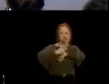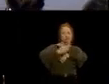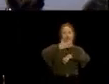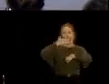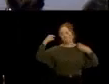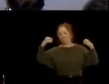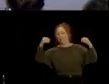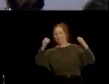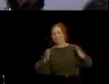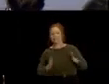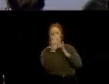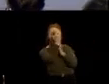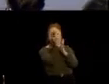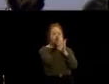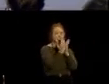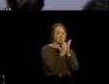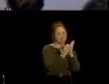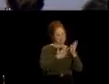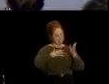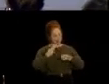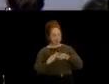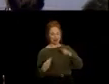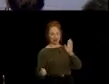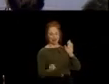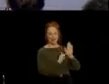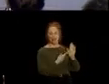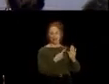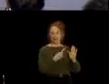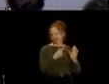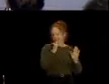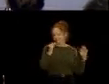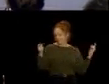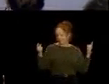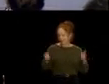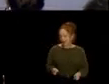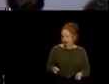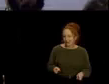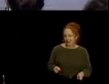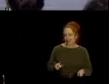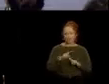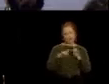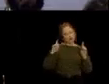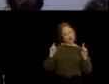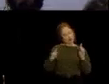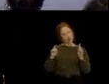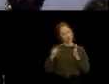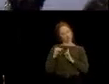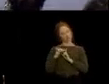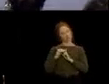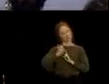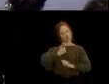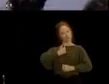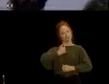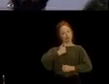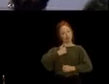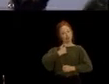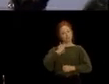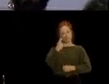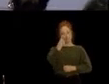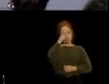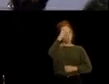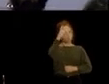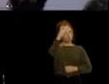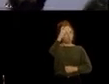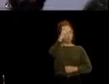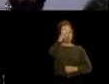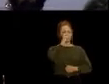be everywhere, but I just didn't end up being. But I think what I had to remind myself was just because one dream doesn't come true or a